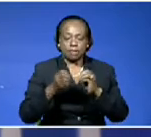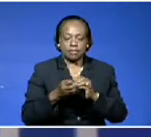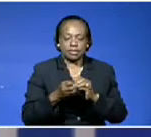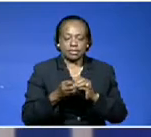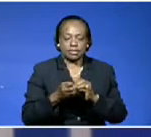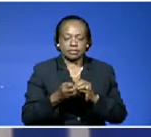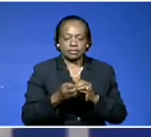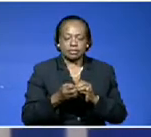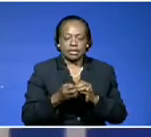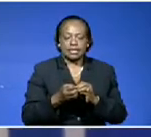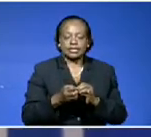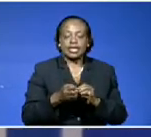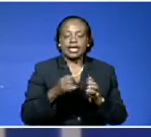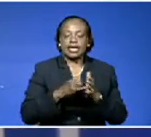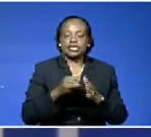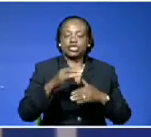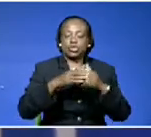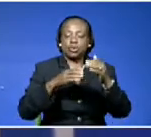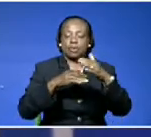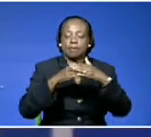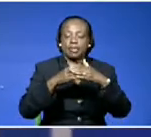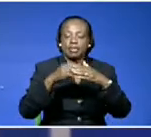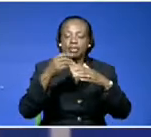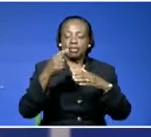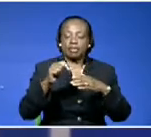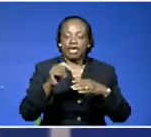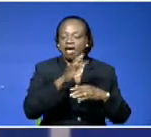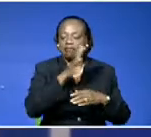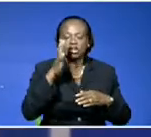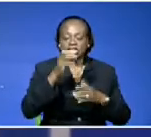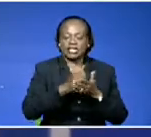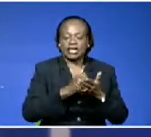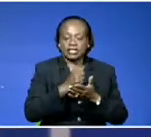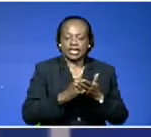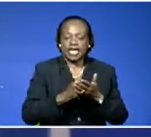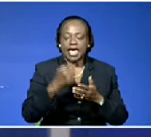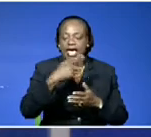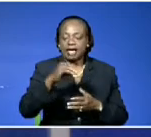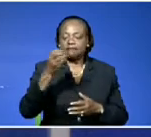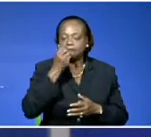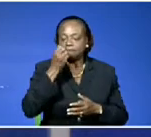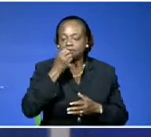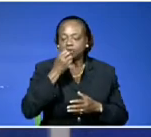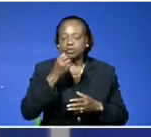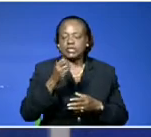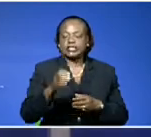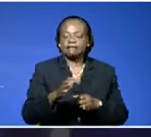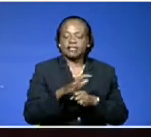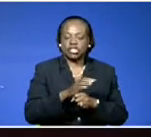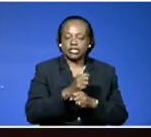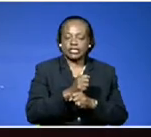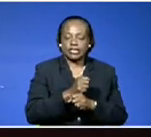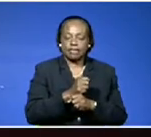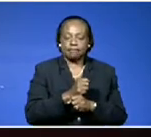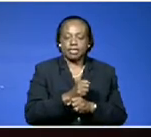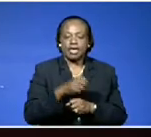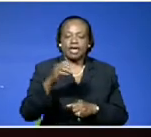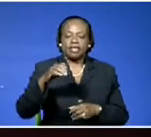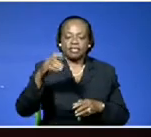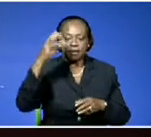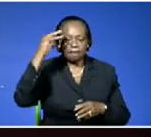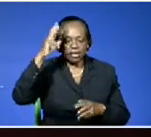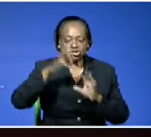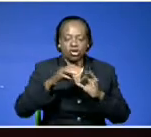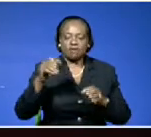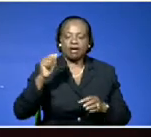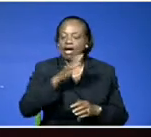agriculture sector and achieve the goal of self-sufficiency in food production. Italia Hall reports. The Minister of Agriculture,